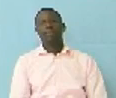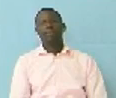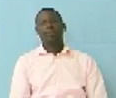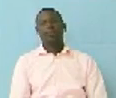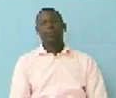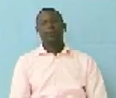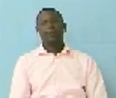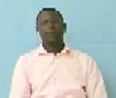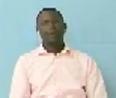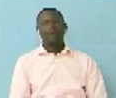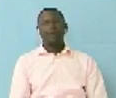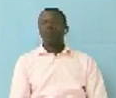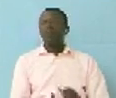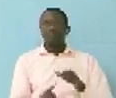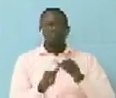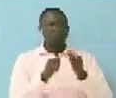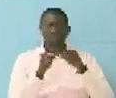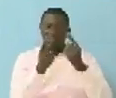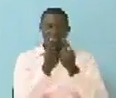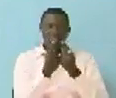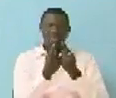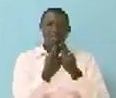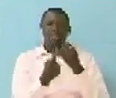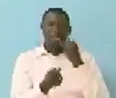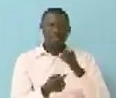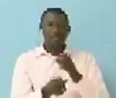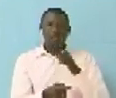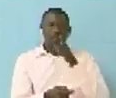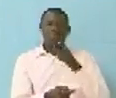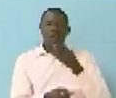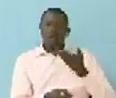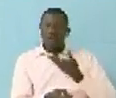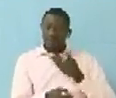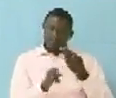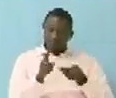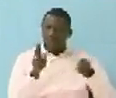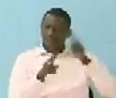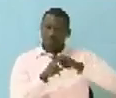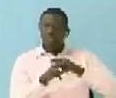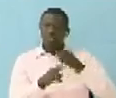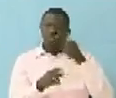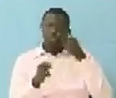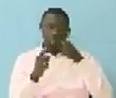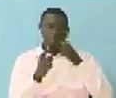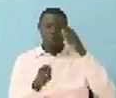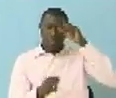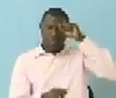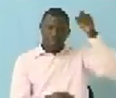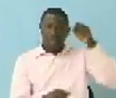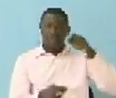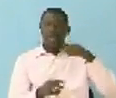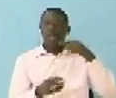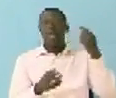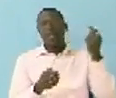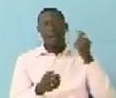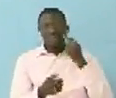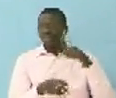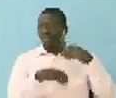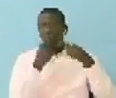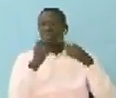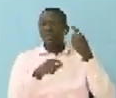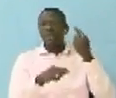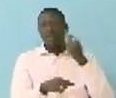beauty of the whole thing is that you have to report to the President at the end of every day's work.